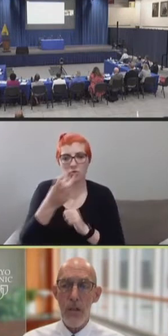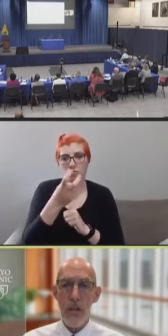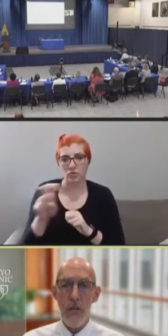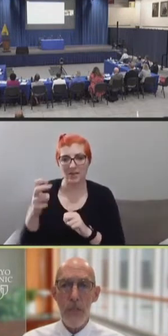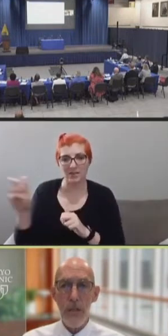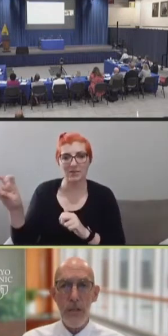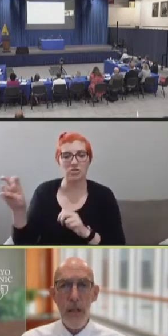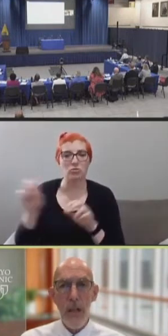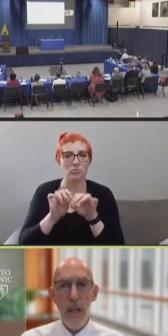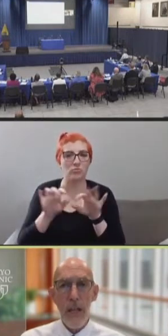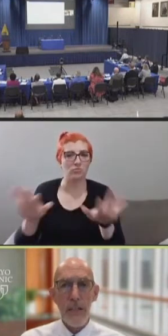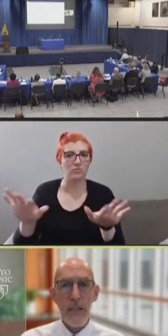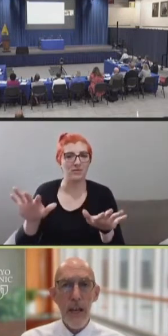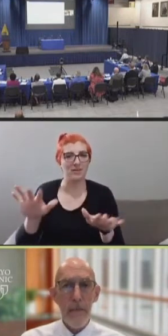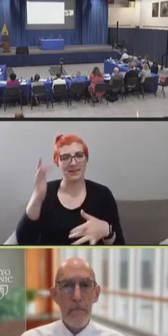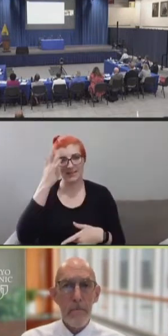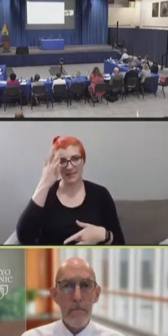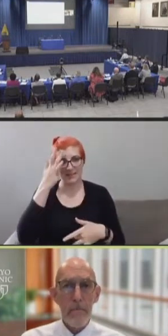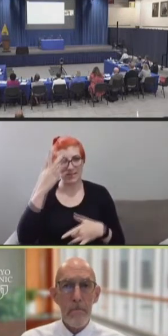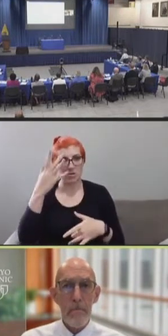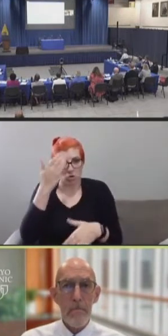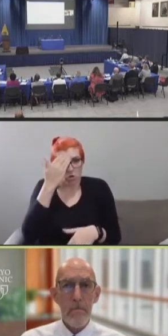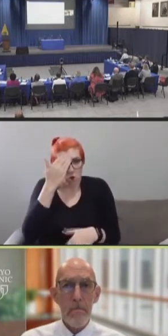known in humans. Next slide.